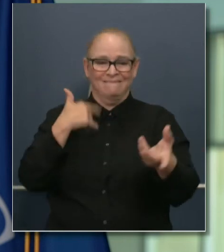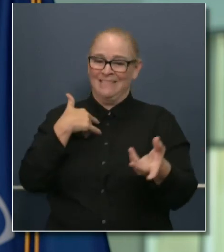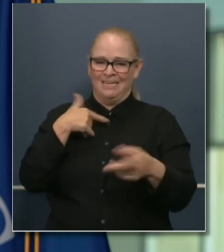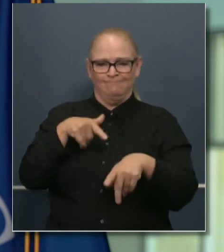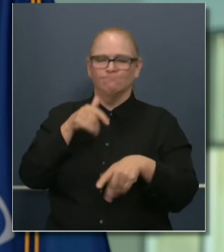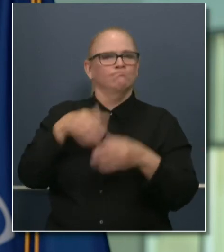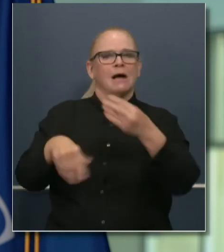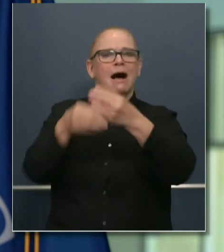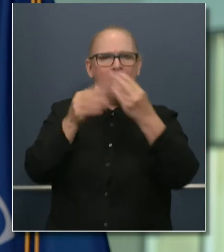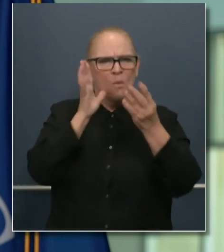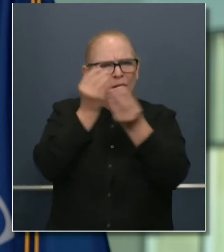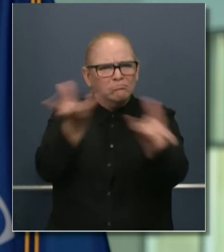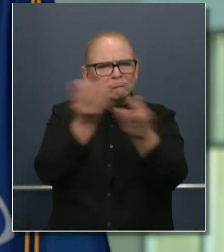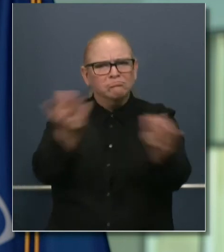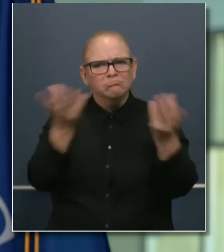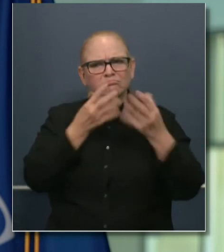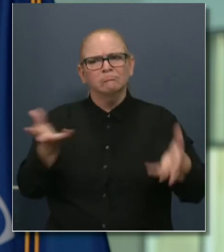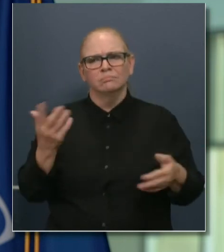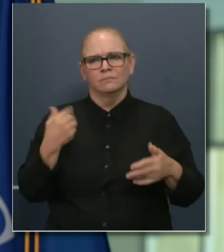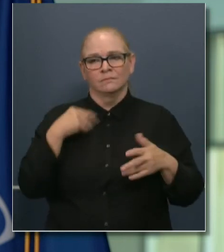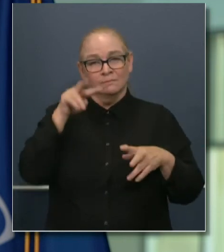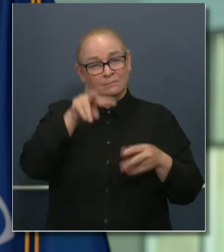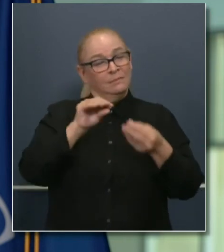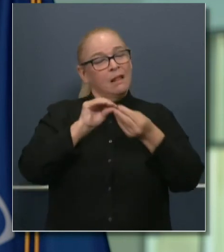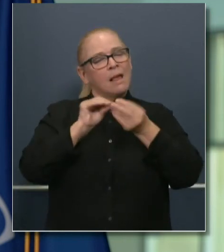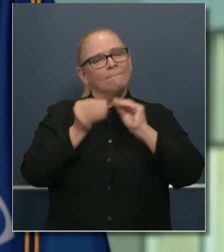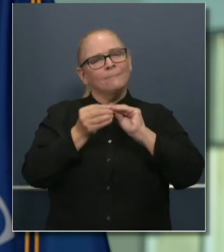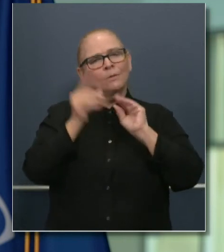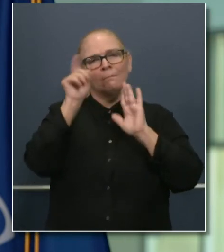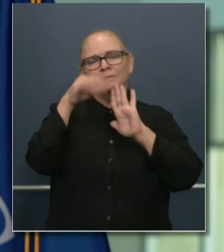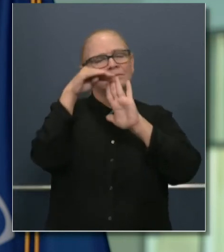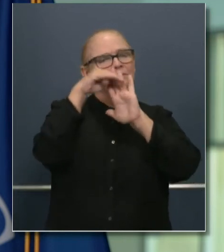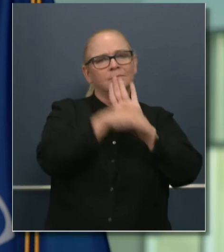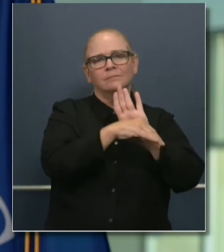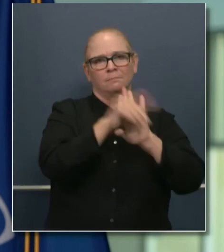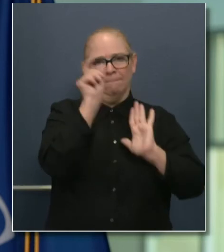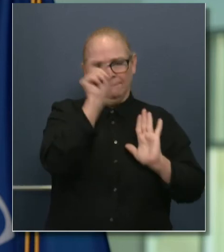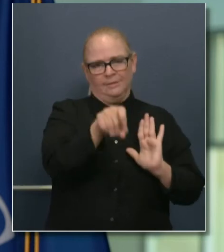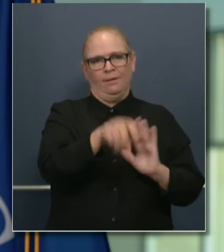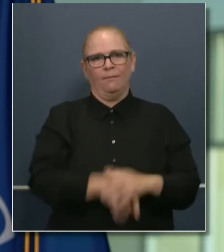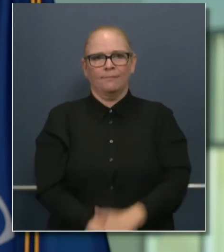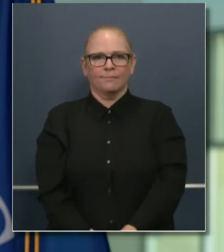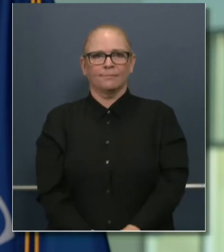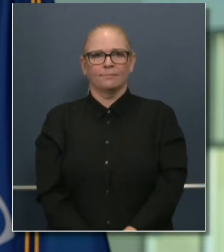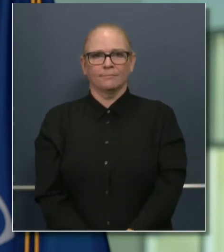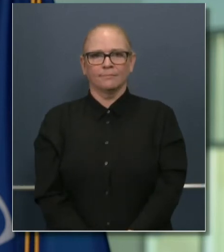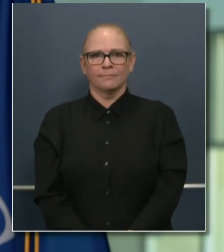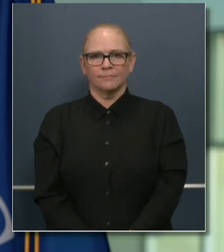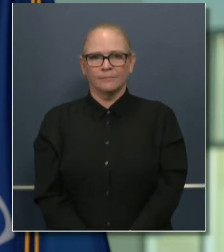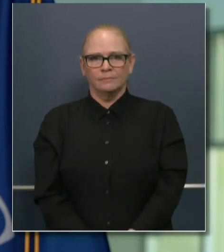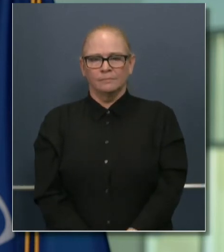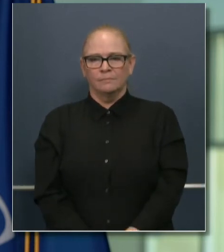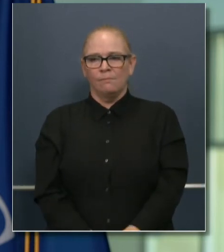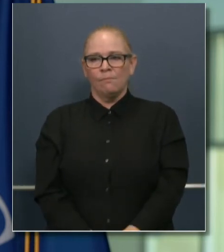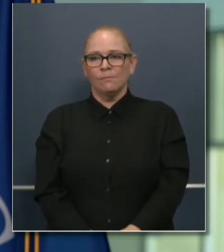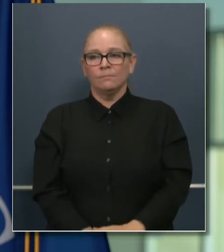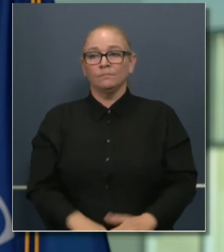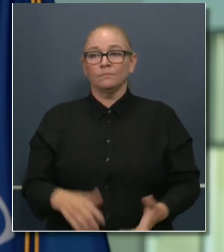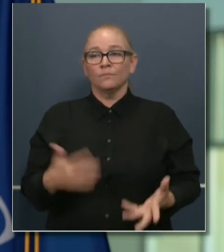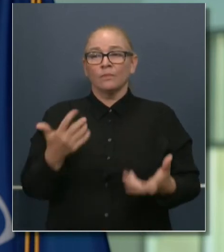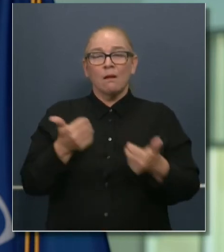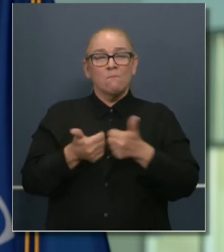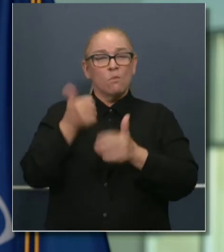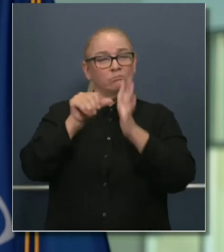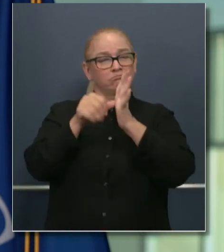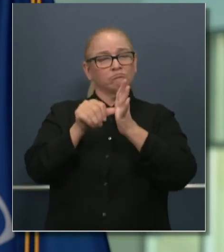and sectoral strategies. What I think is the most important thing that I've reflected on the last number of months, I've made